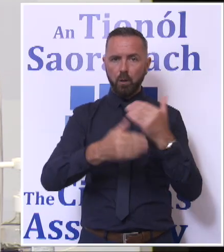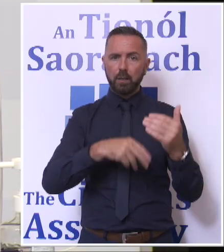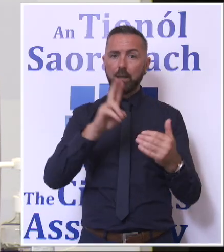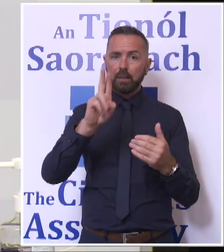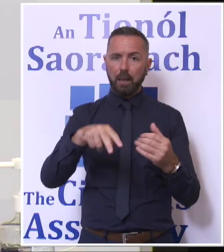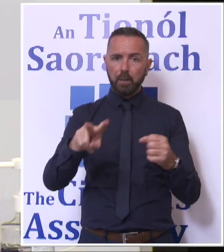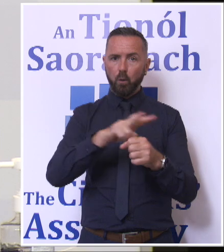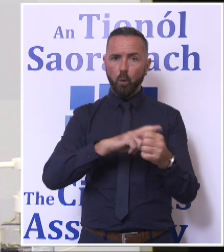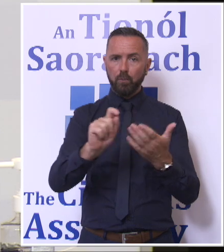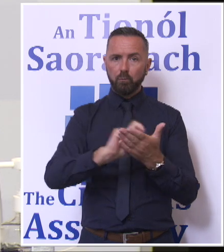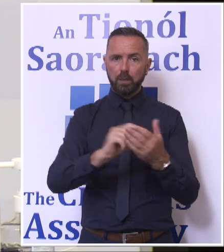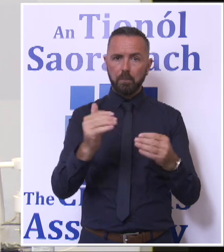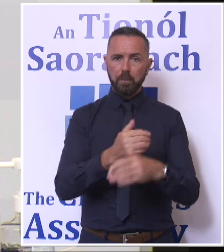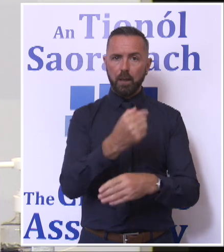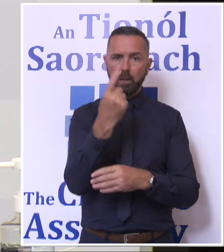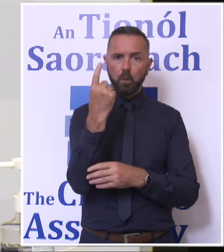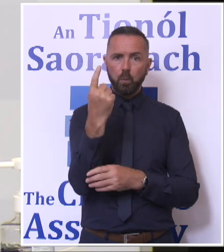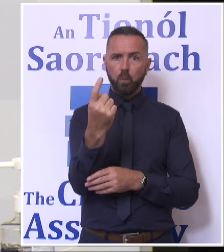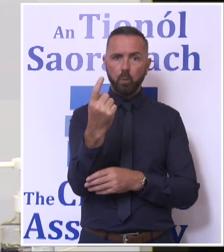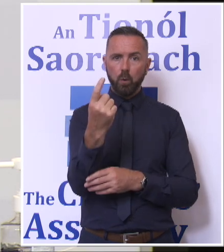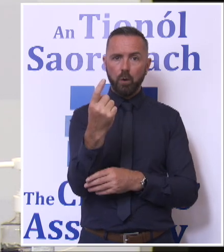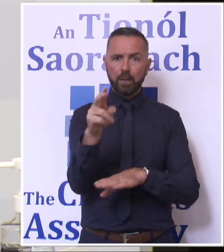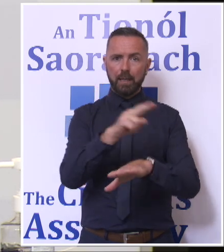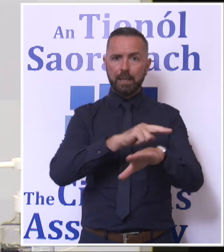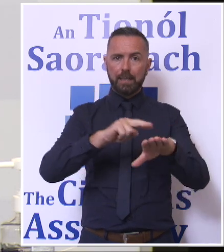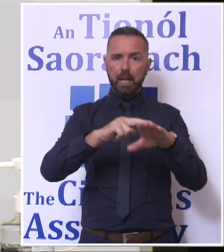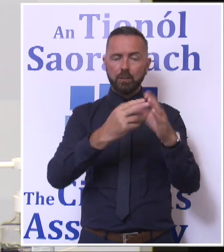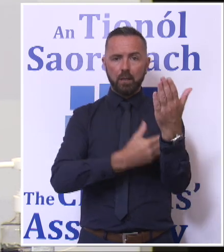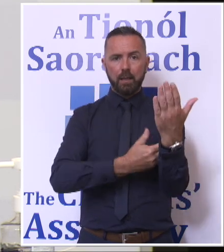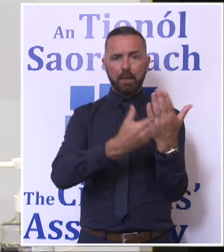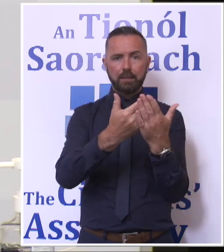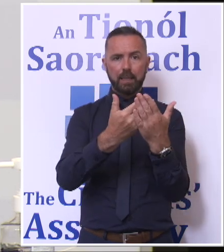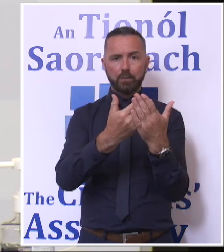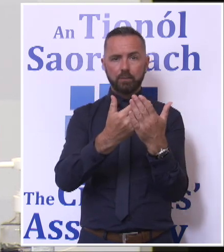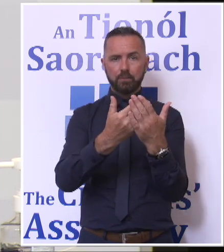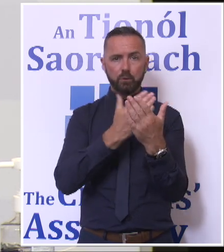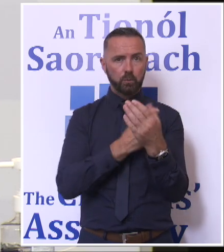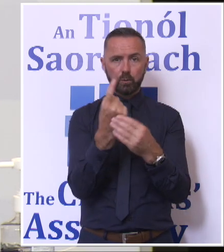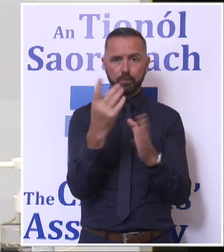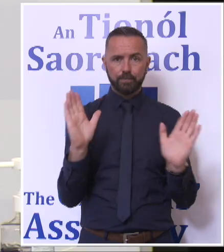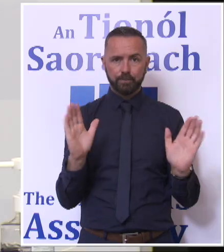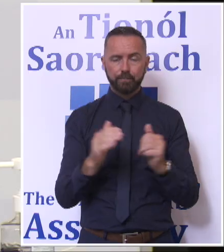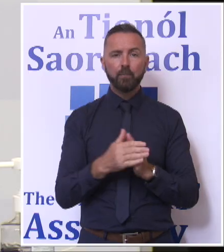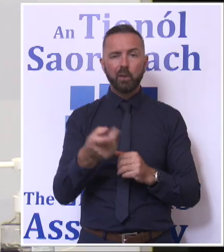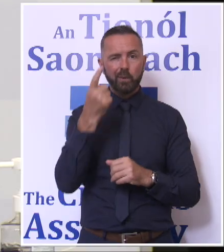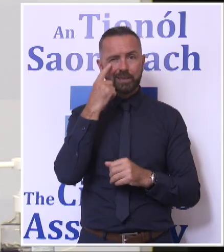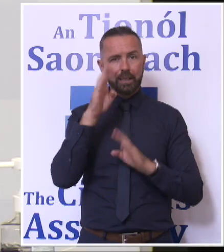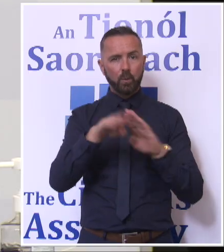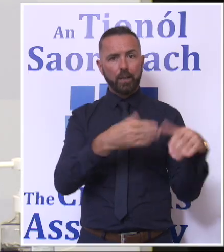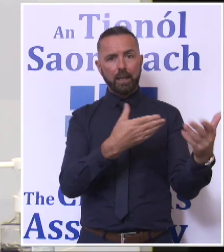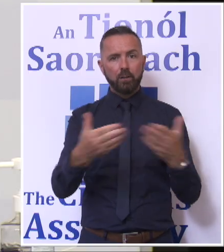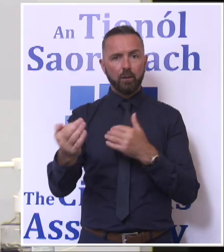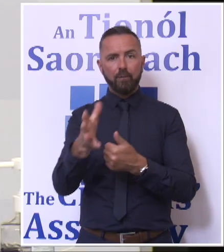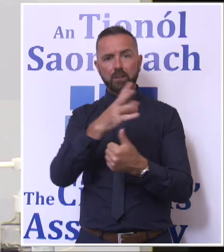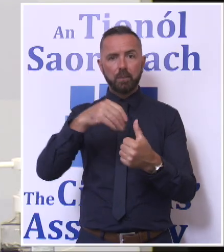overridden by a one-size-fits-all national legislation, as we've seen particularly with the introduction of